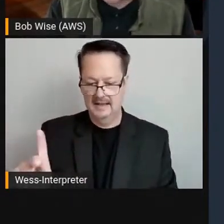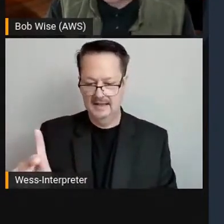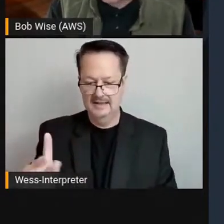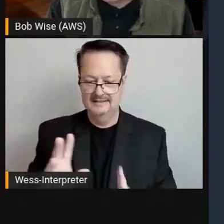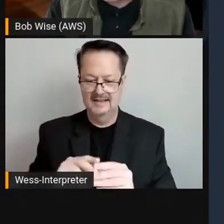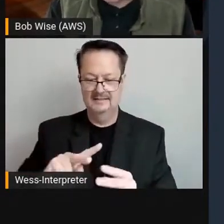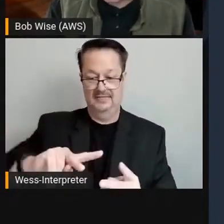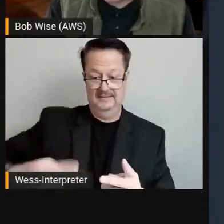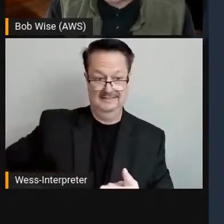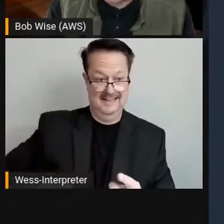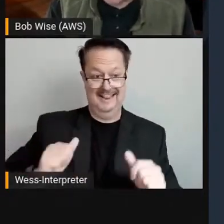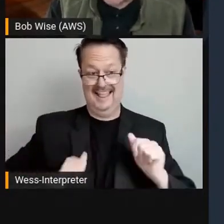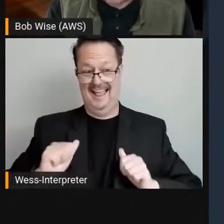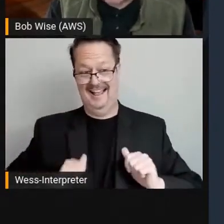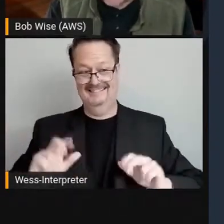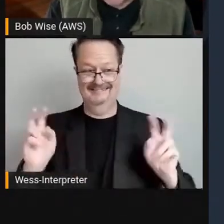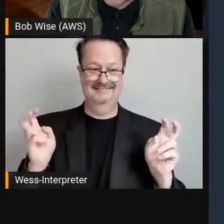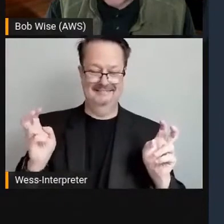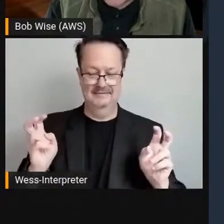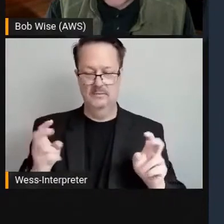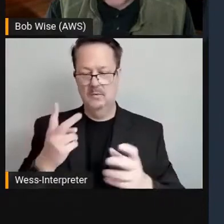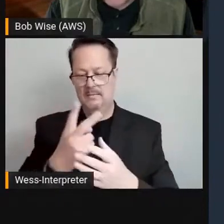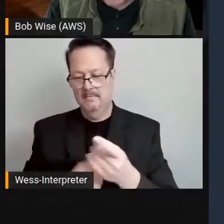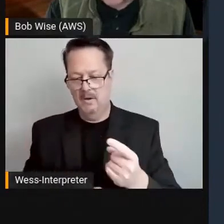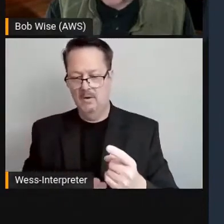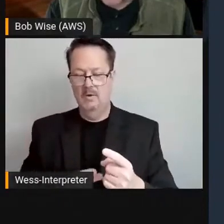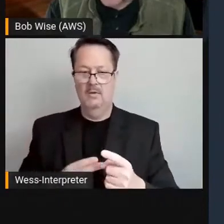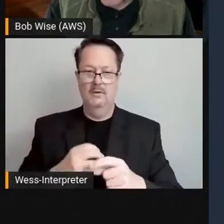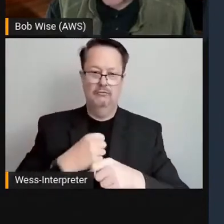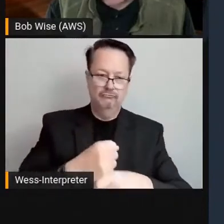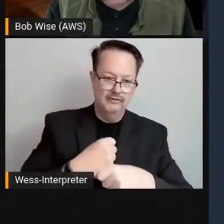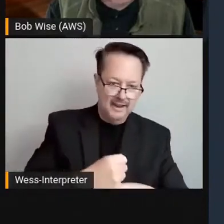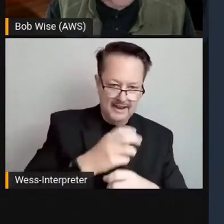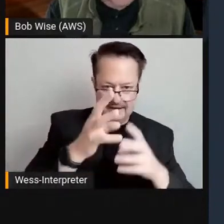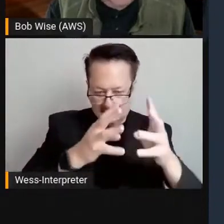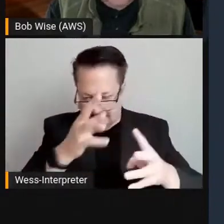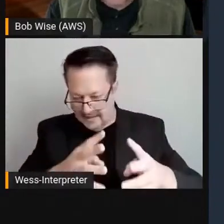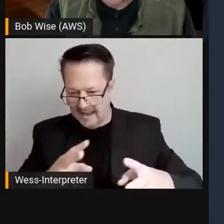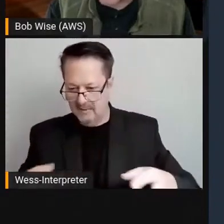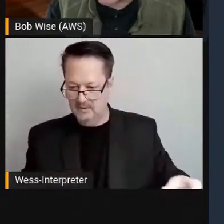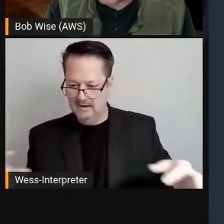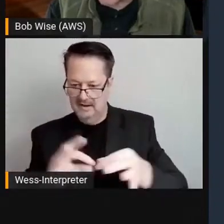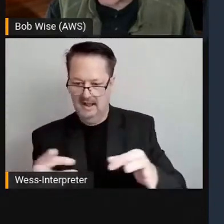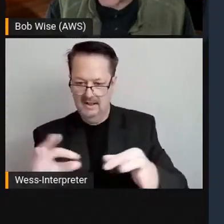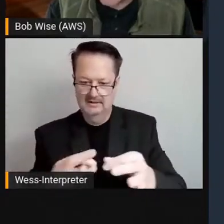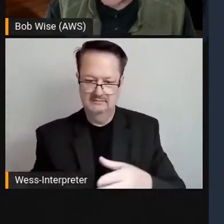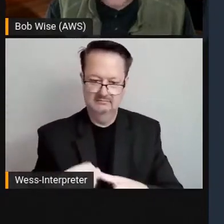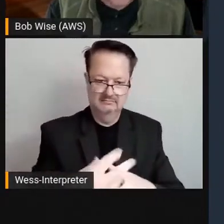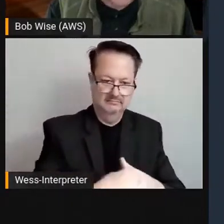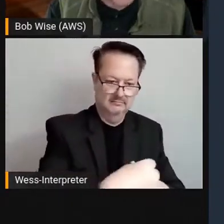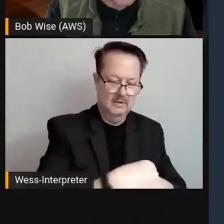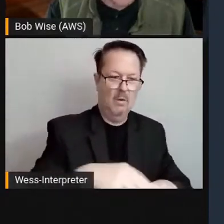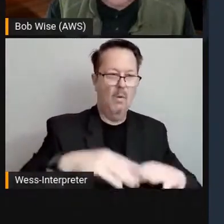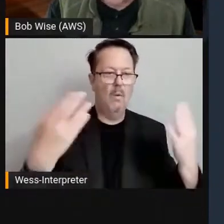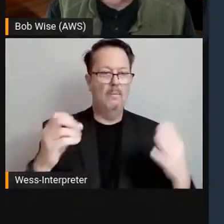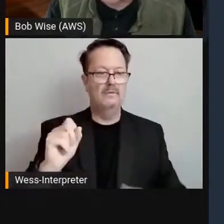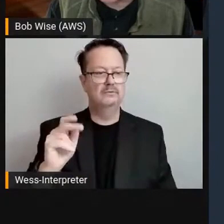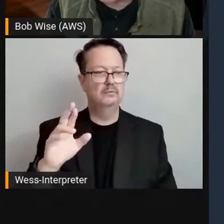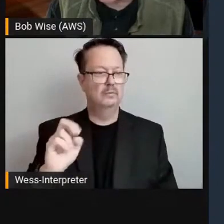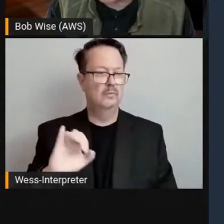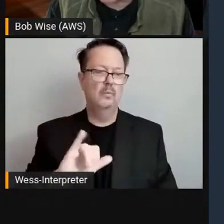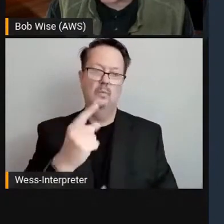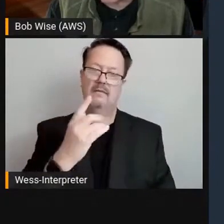do that. We both create and engage with open source projects, and open source is one of our favorite ways to collaborate with our